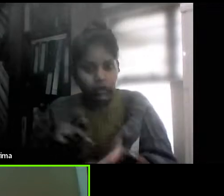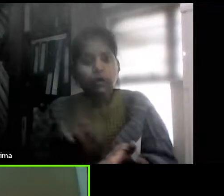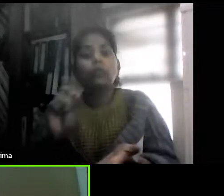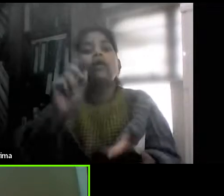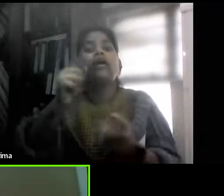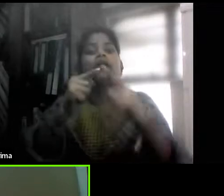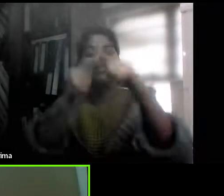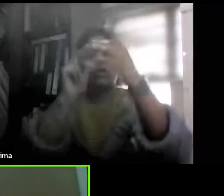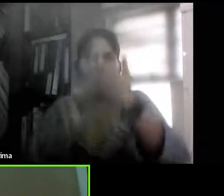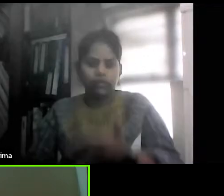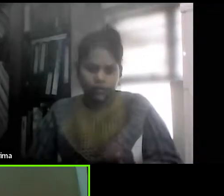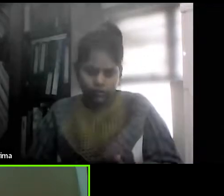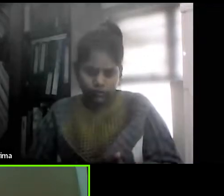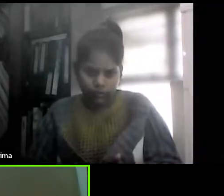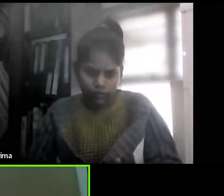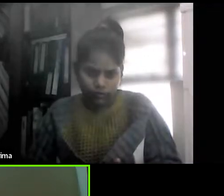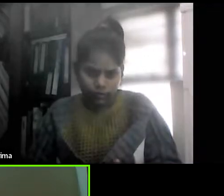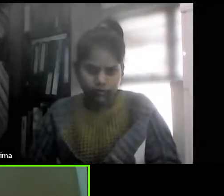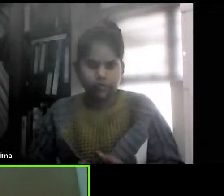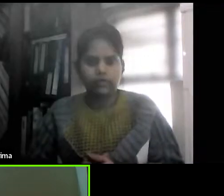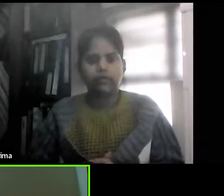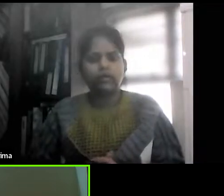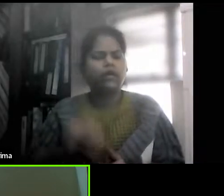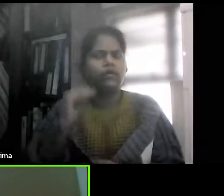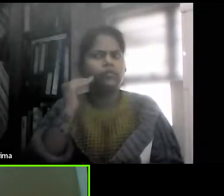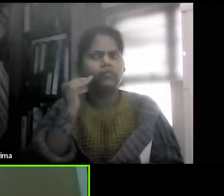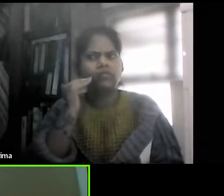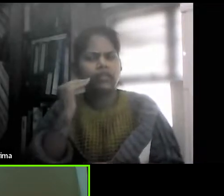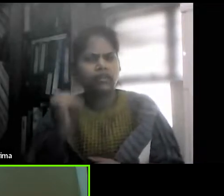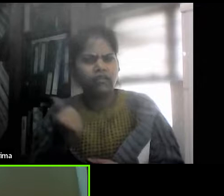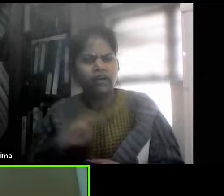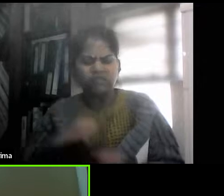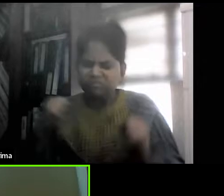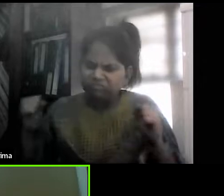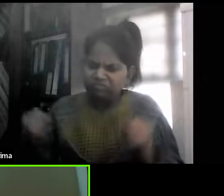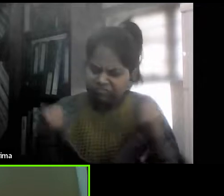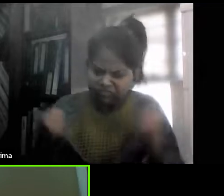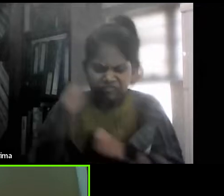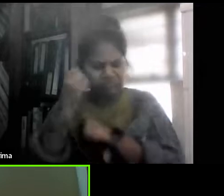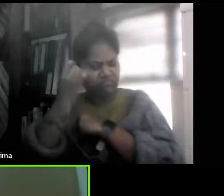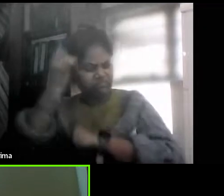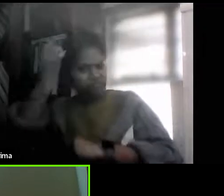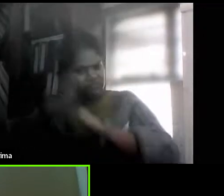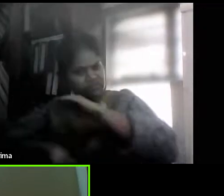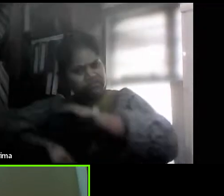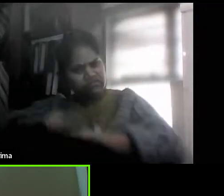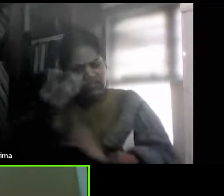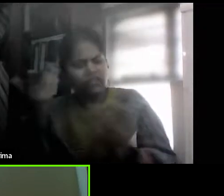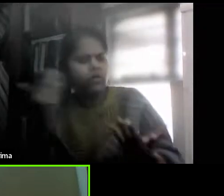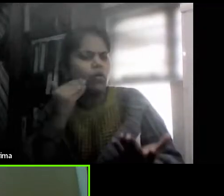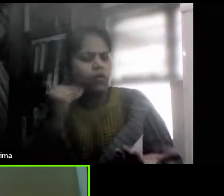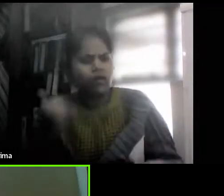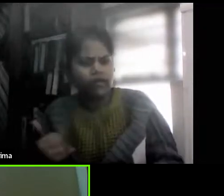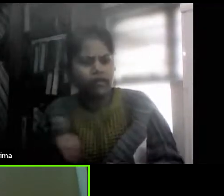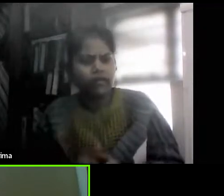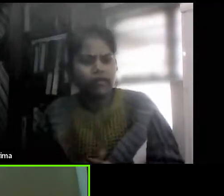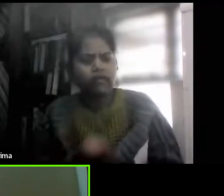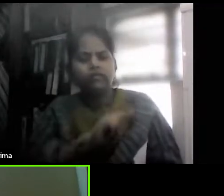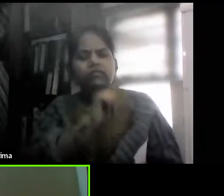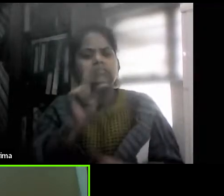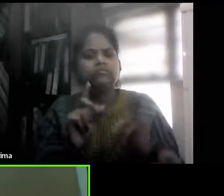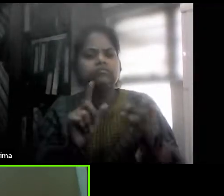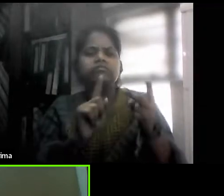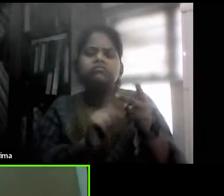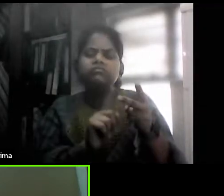The reason why it actually became very aggressive in the post-2010 period. And the second part of